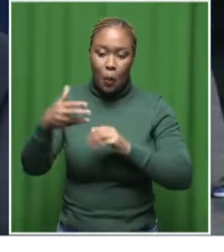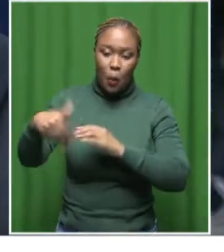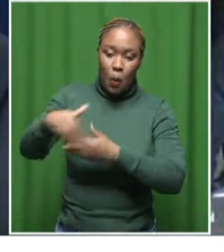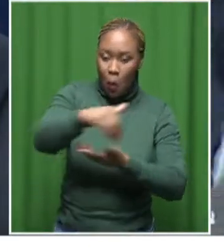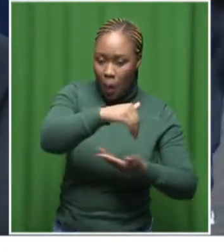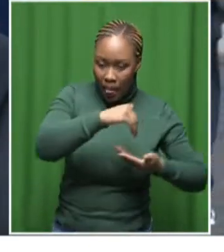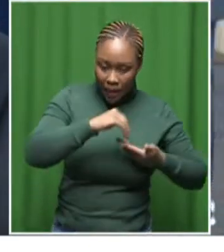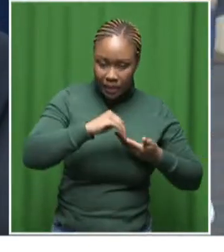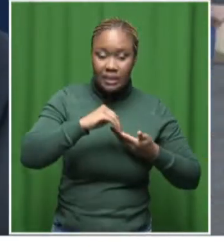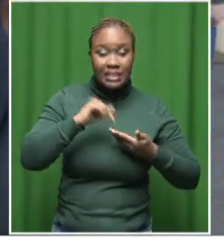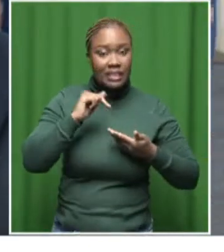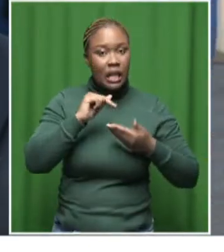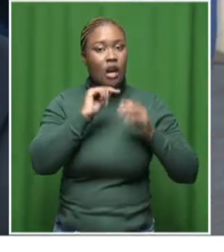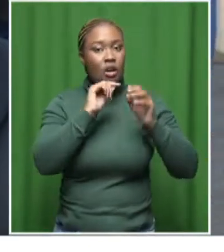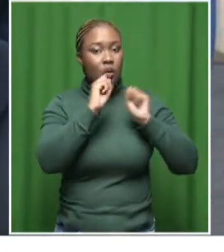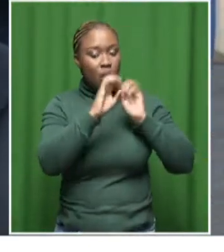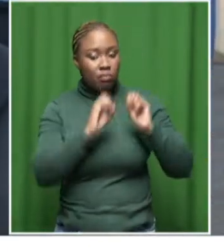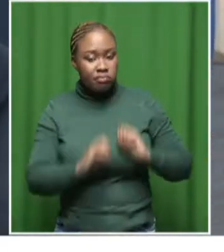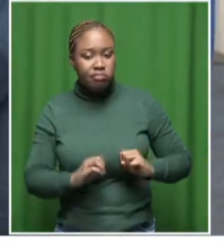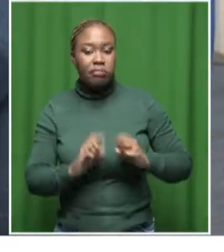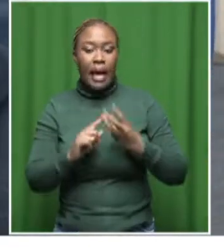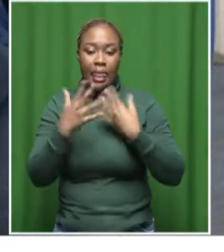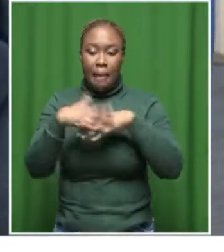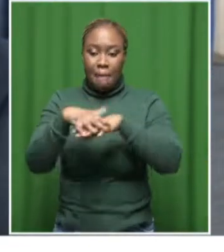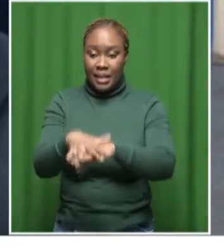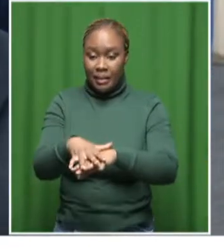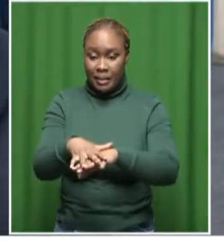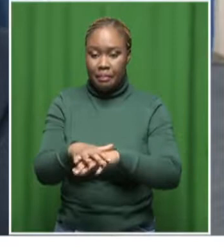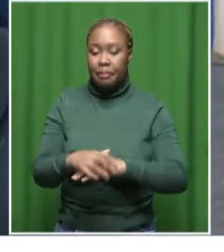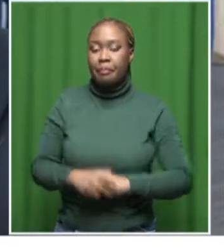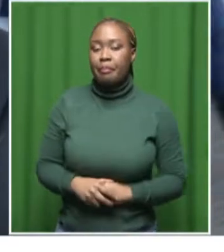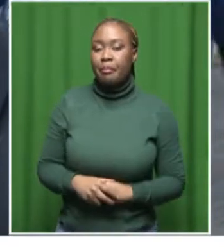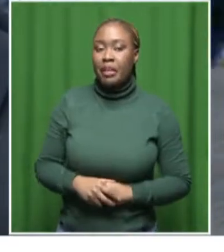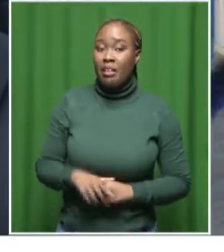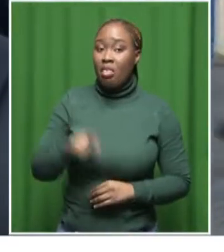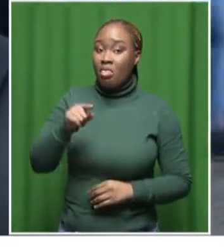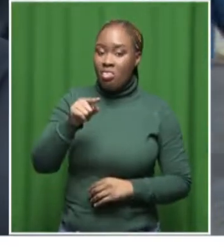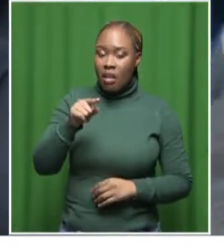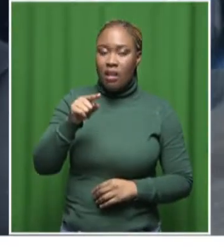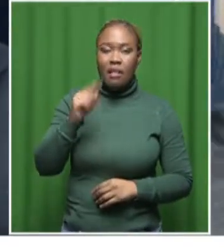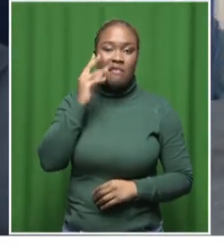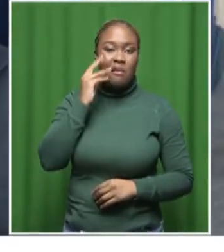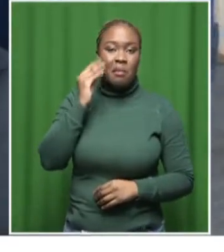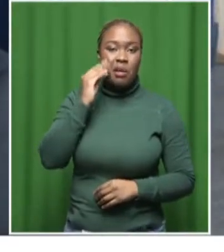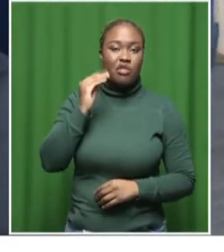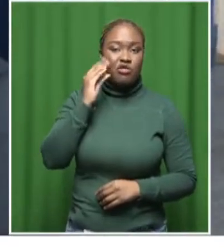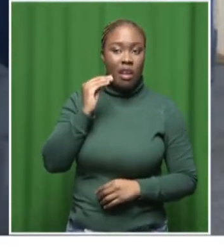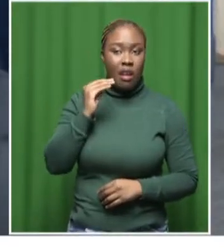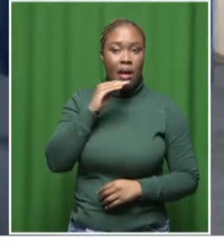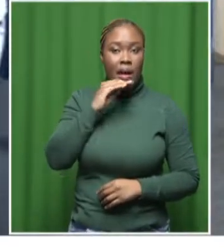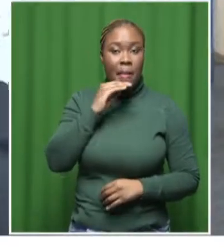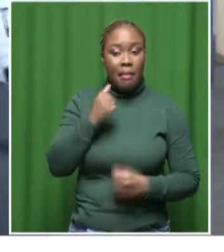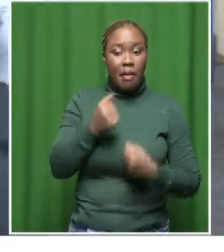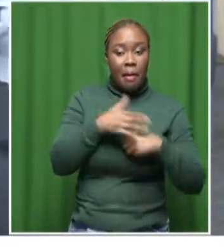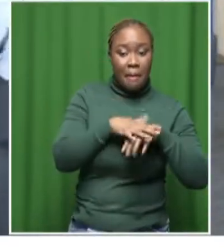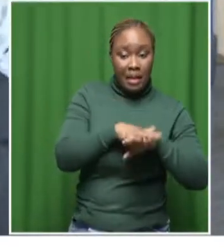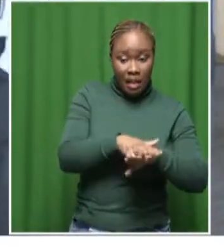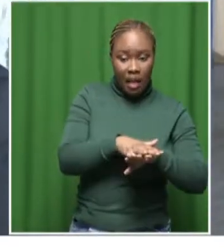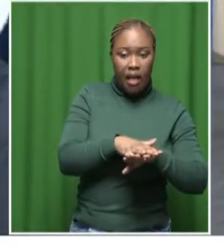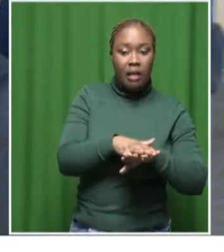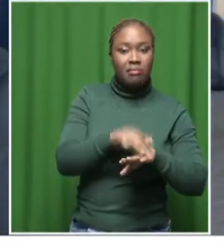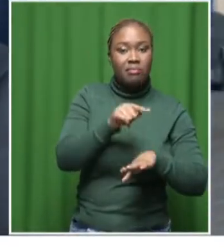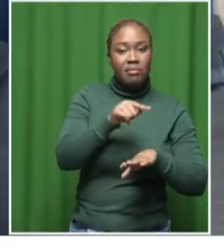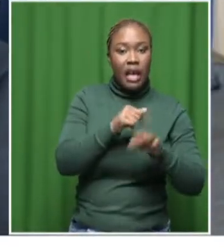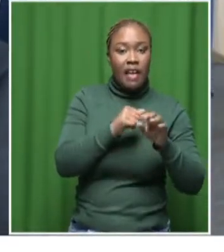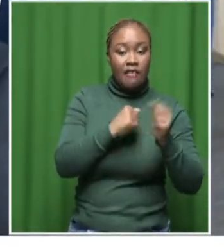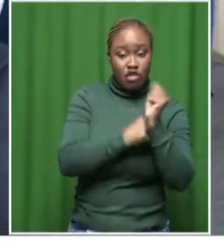which knowledge has various applications. This knowledge has applications in infrastructure